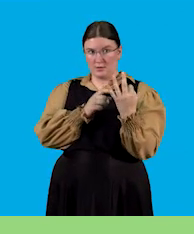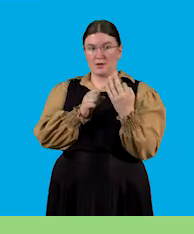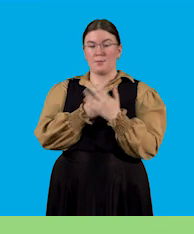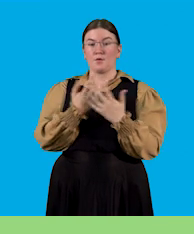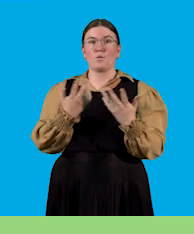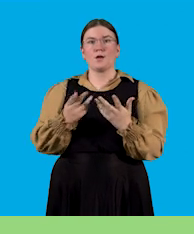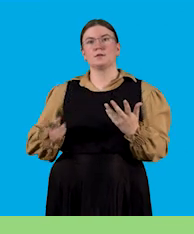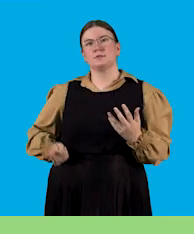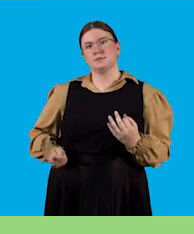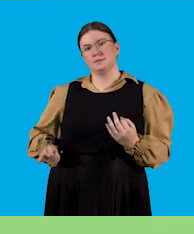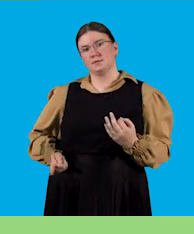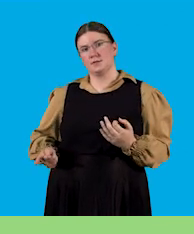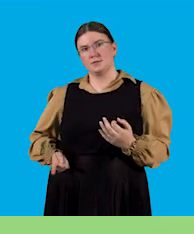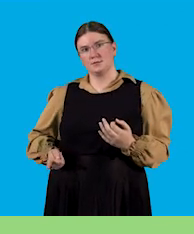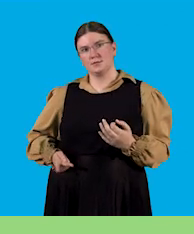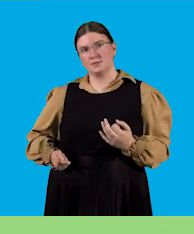kidneys.